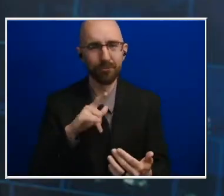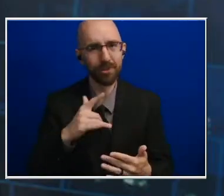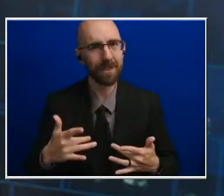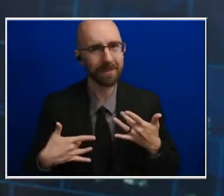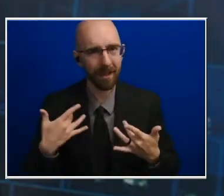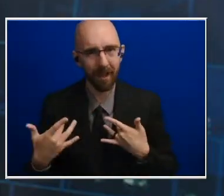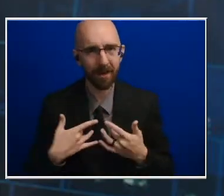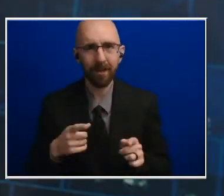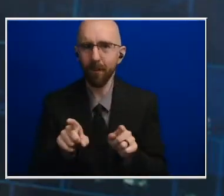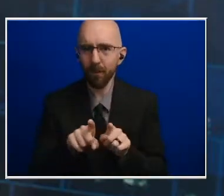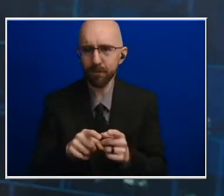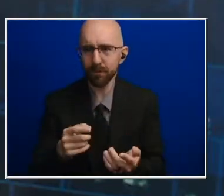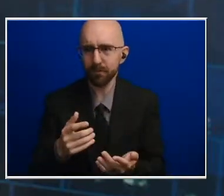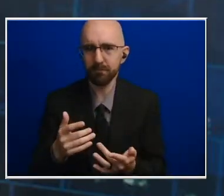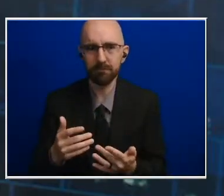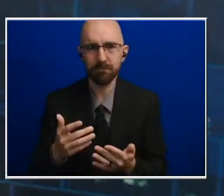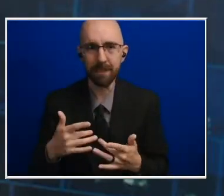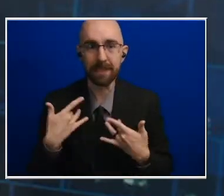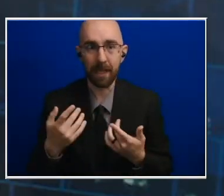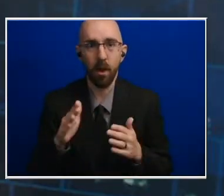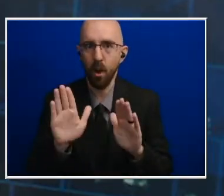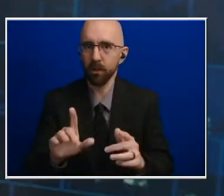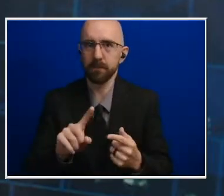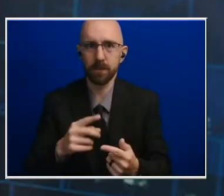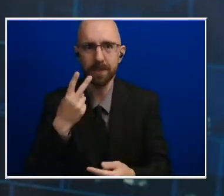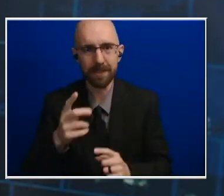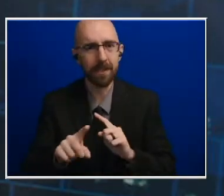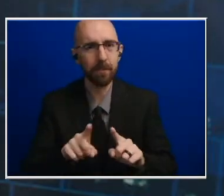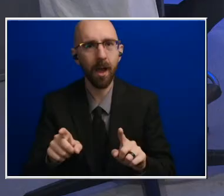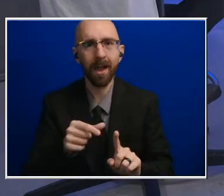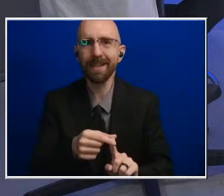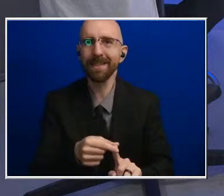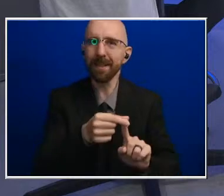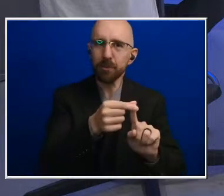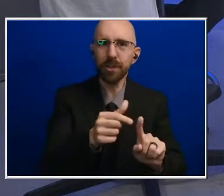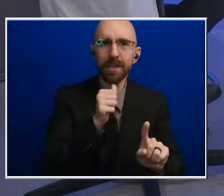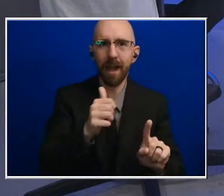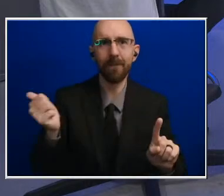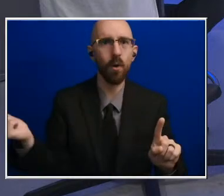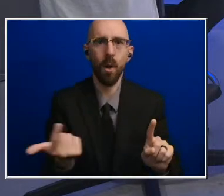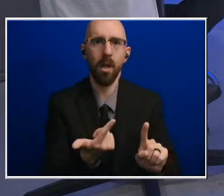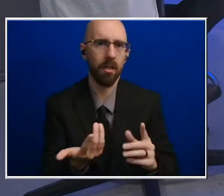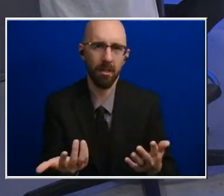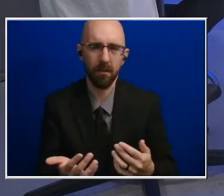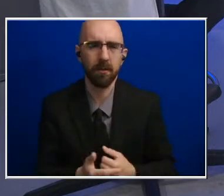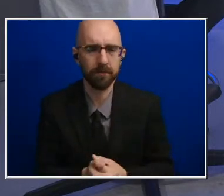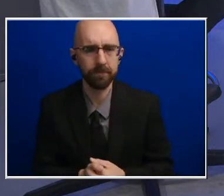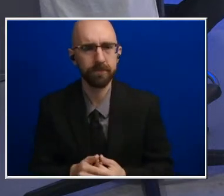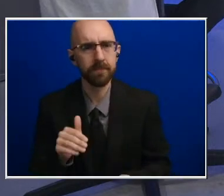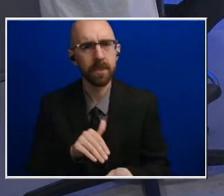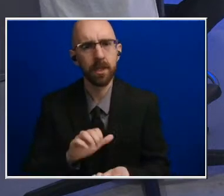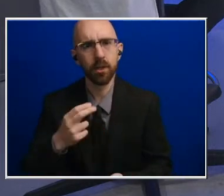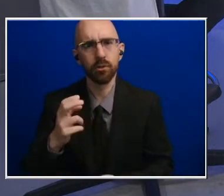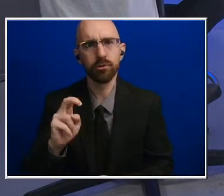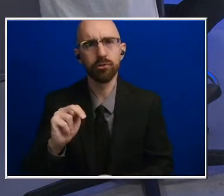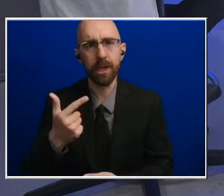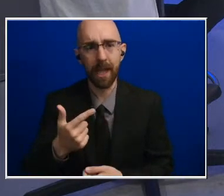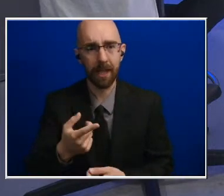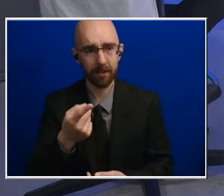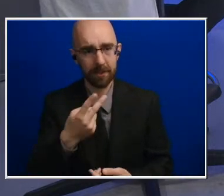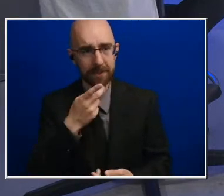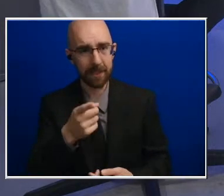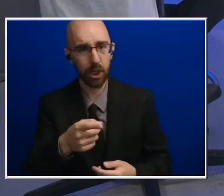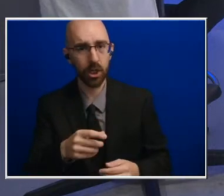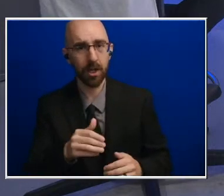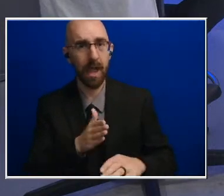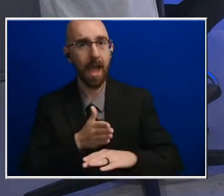see, but it's the exception and not the rule. Dr. Chang, how exciting is it to see someone like Amy post-implantation just doing